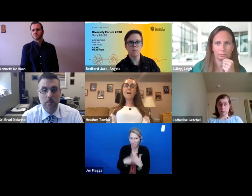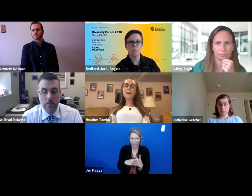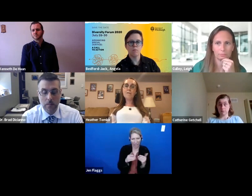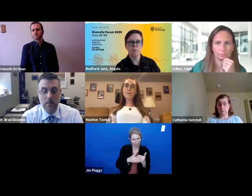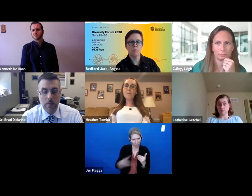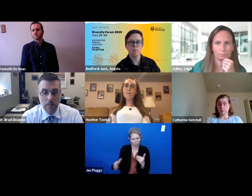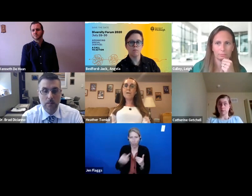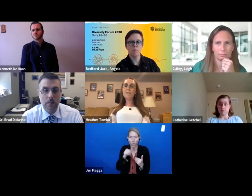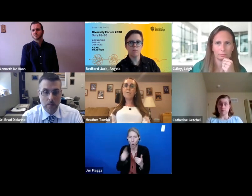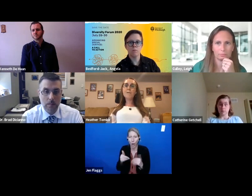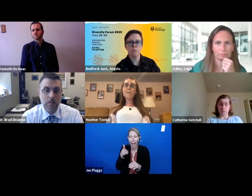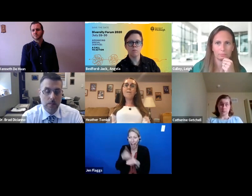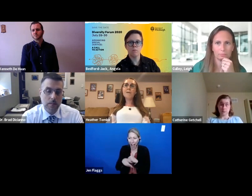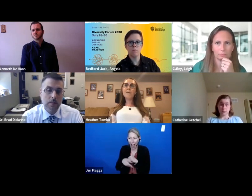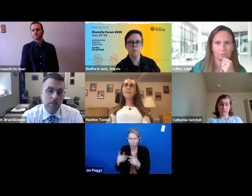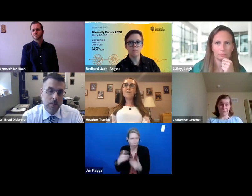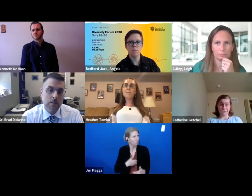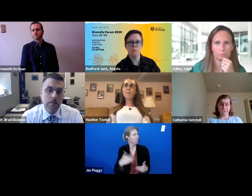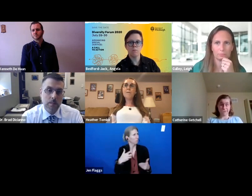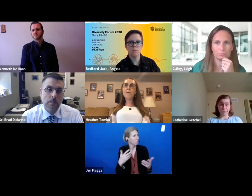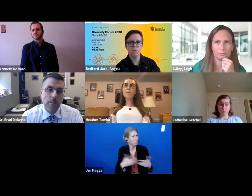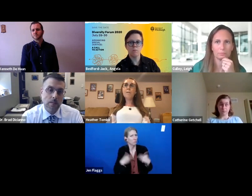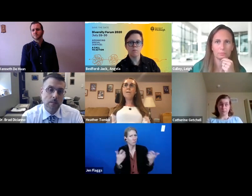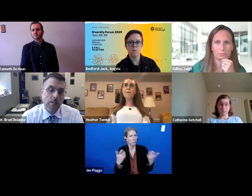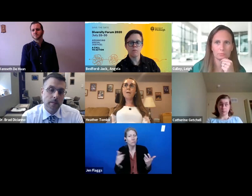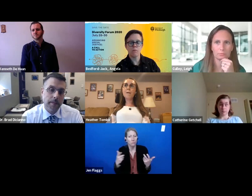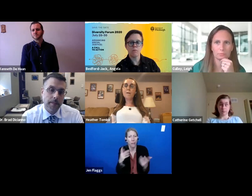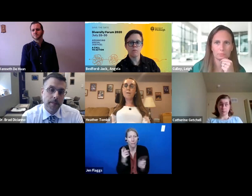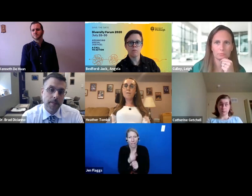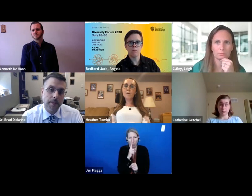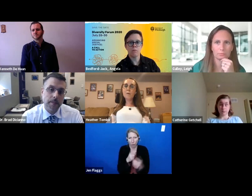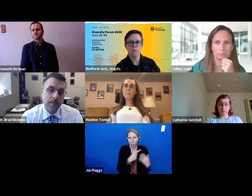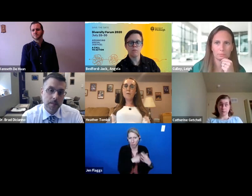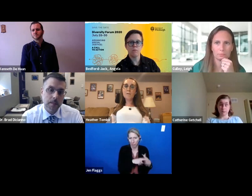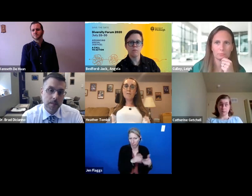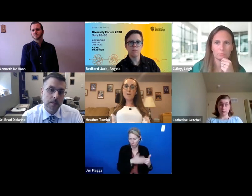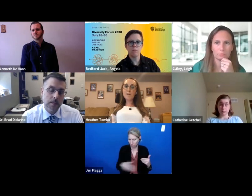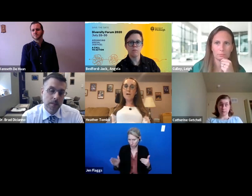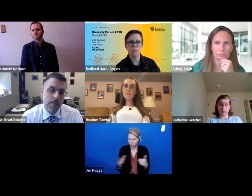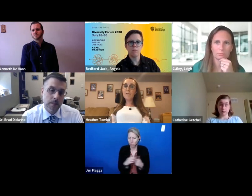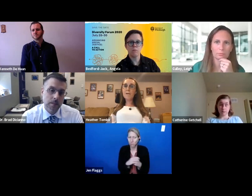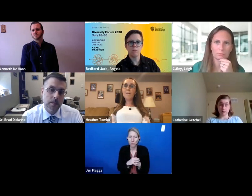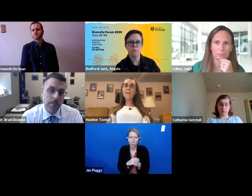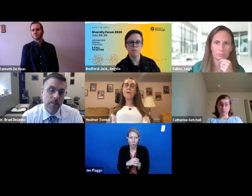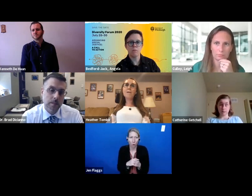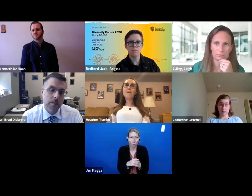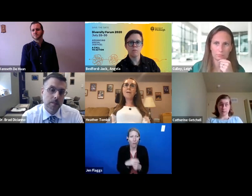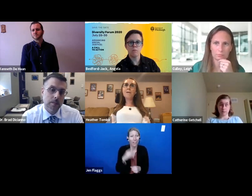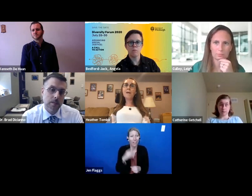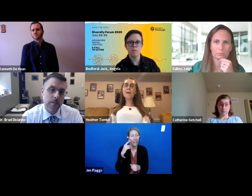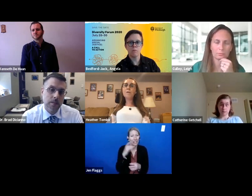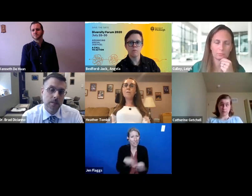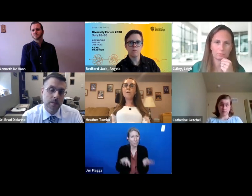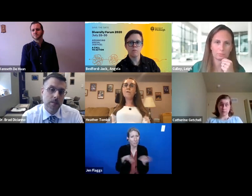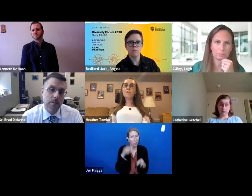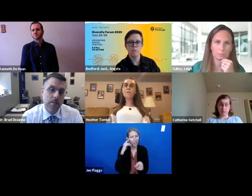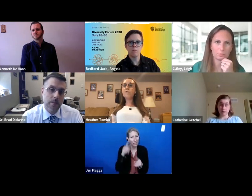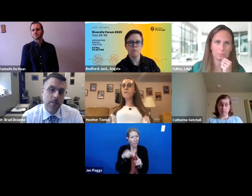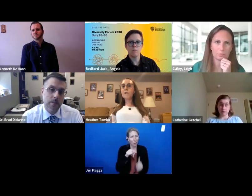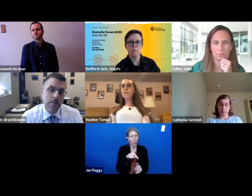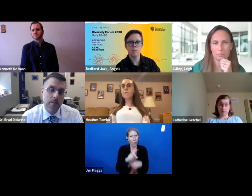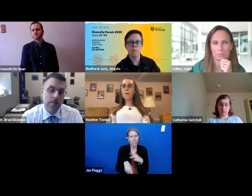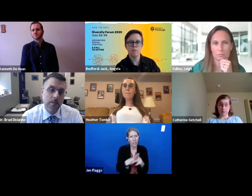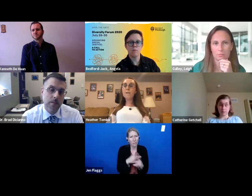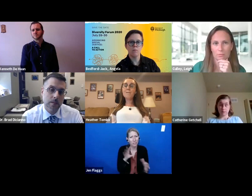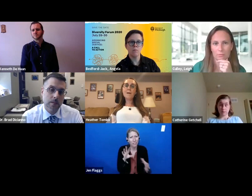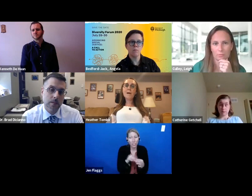not afterwards. And so I think it's important that we think about those modes of connection, and that again, when new